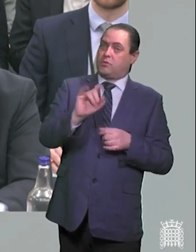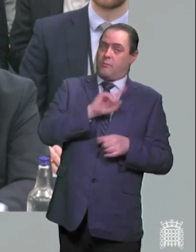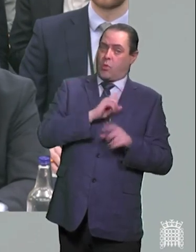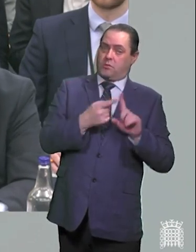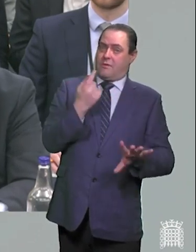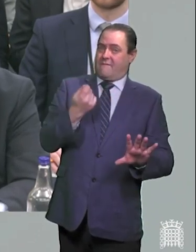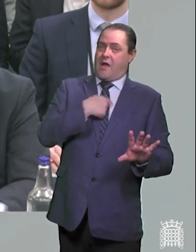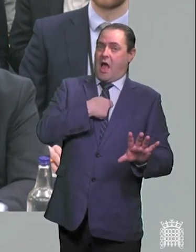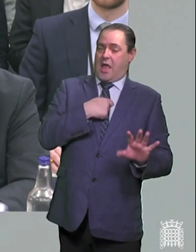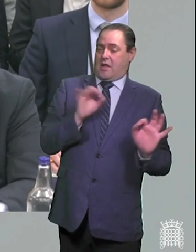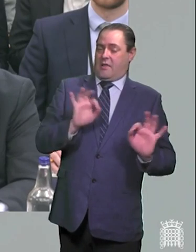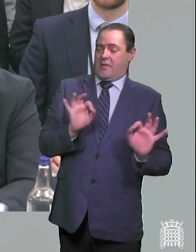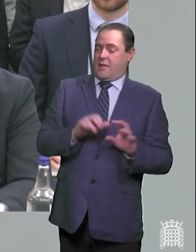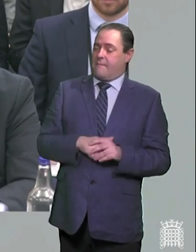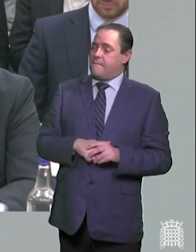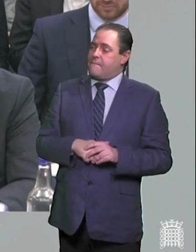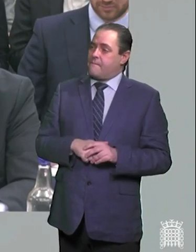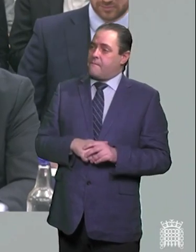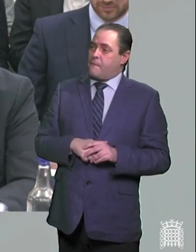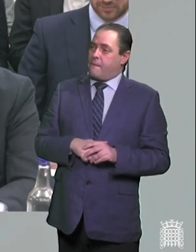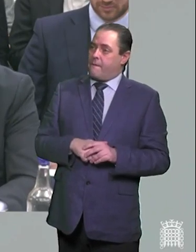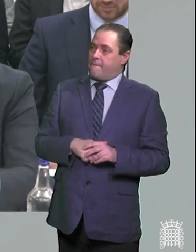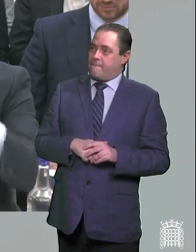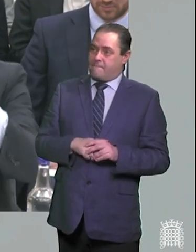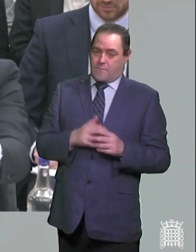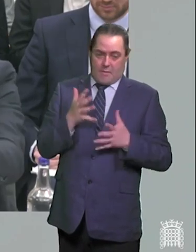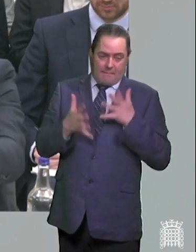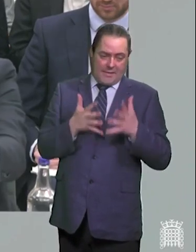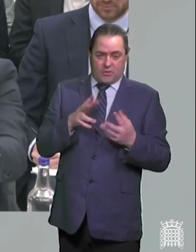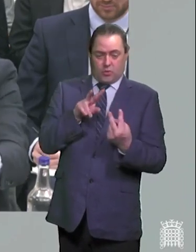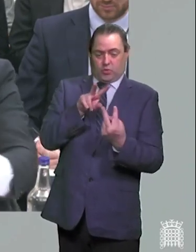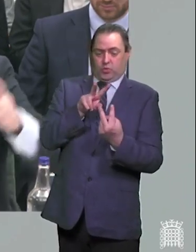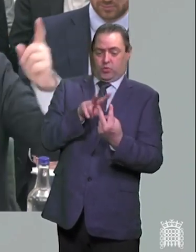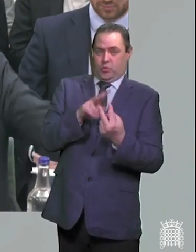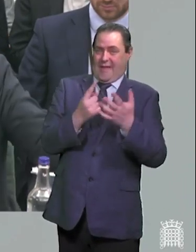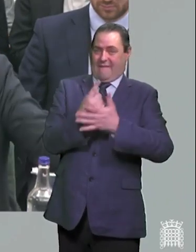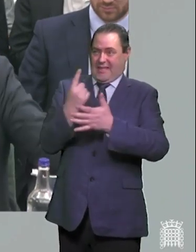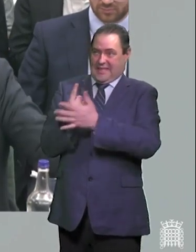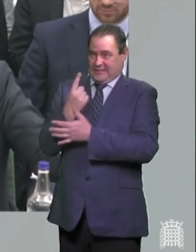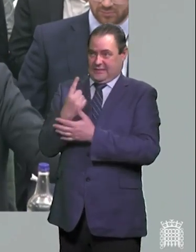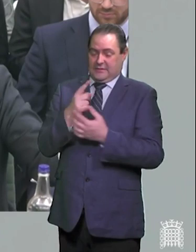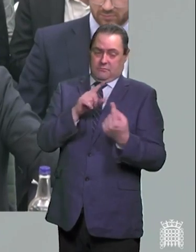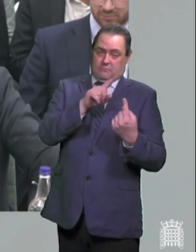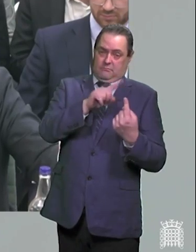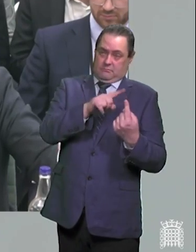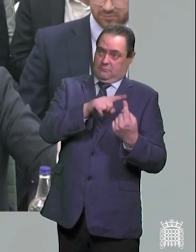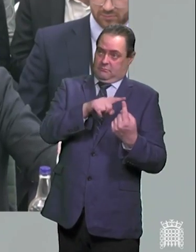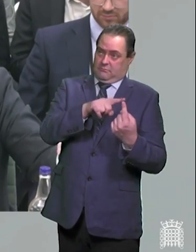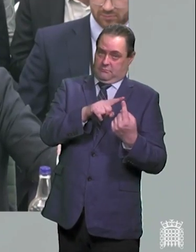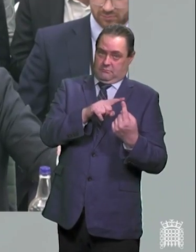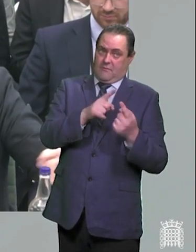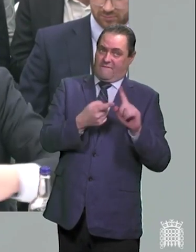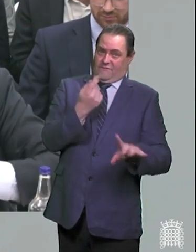because I wasn't issued with an FPN. Therefore, you have 2 sets of events. The one for which I